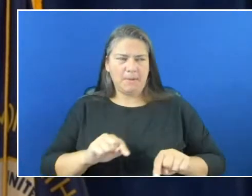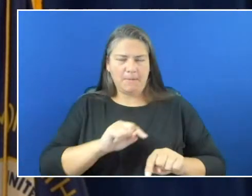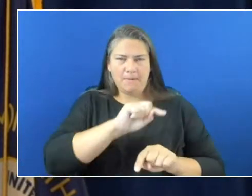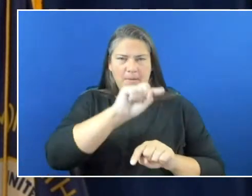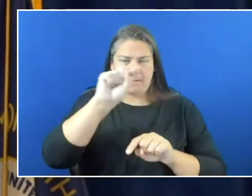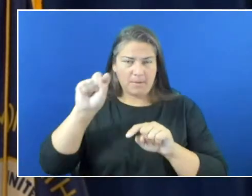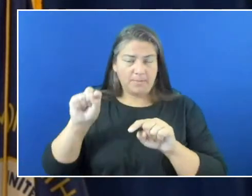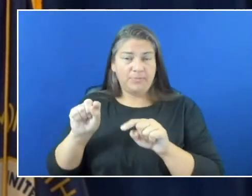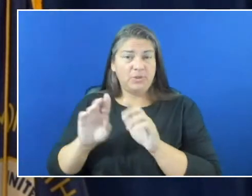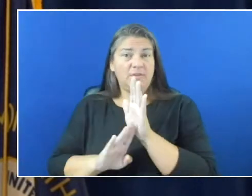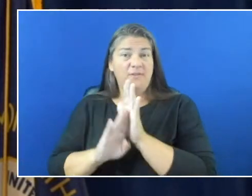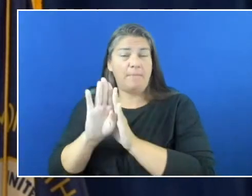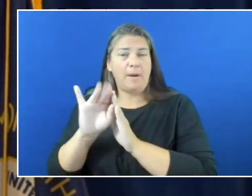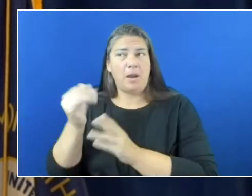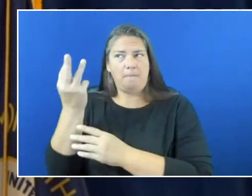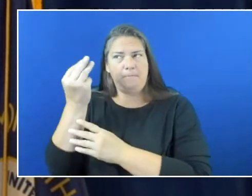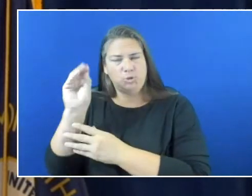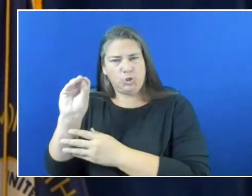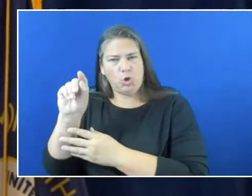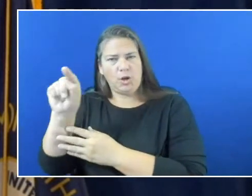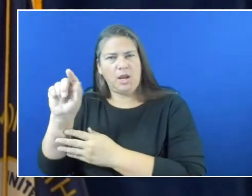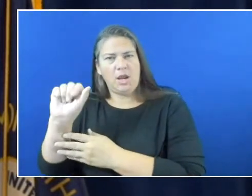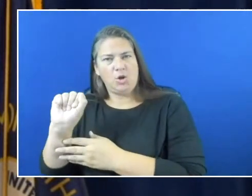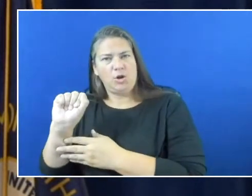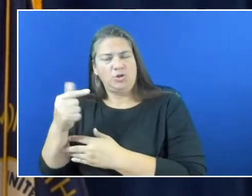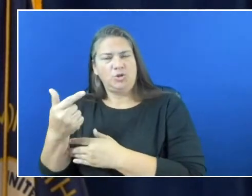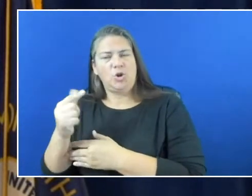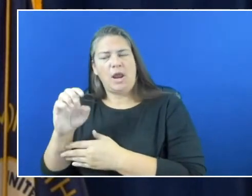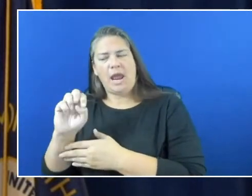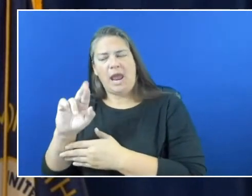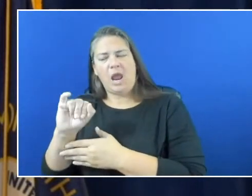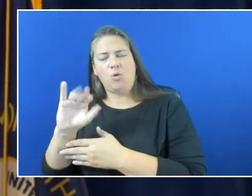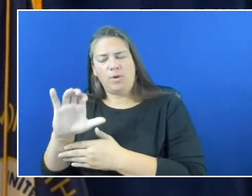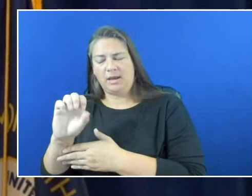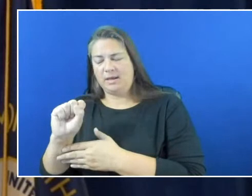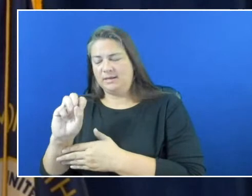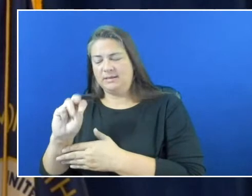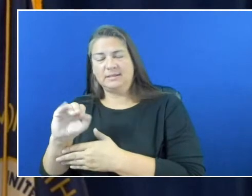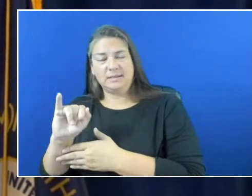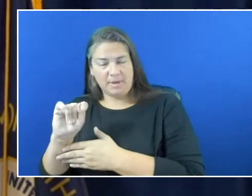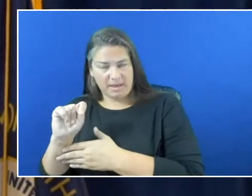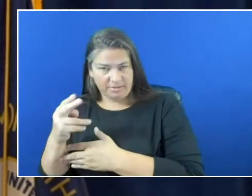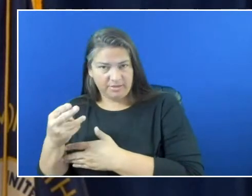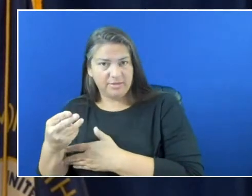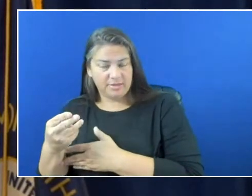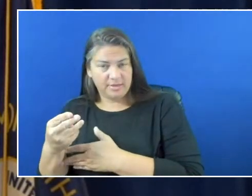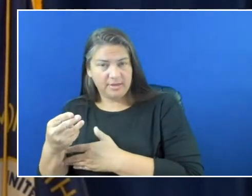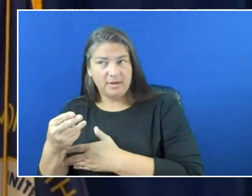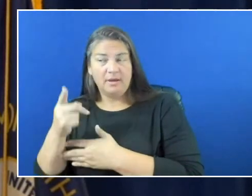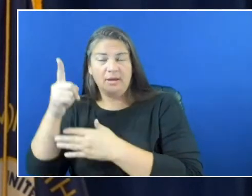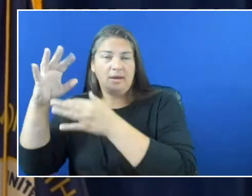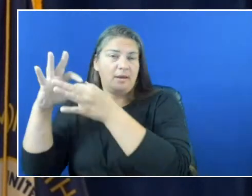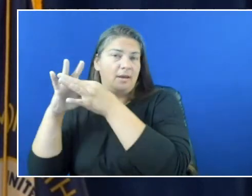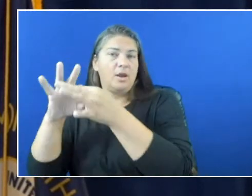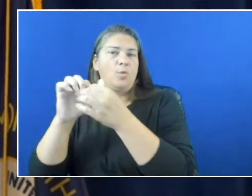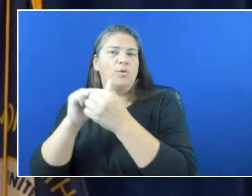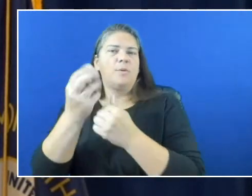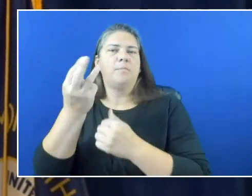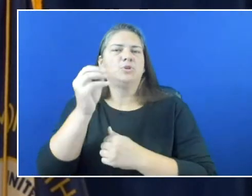Missouri Attorney General Eric Schmidt in conjunction with the Missouri State Highway Patrol.